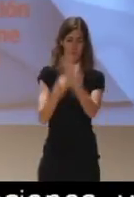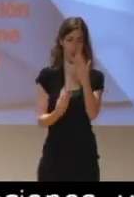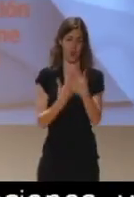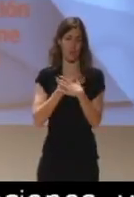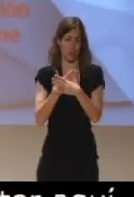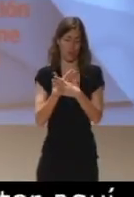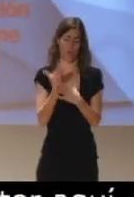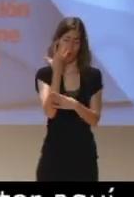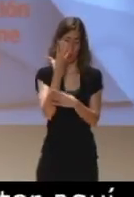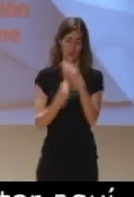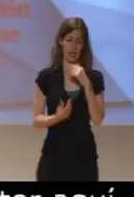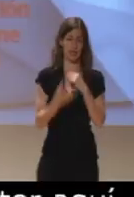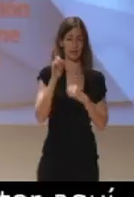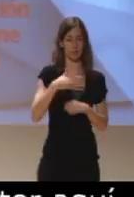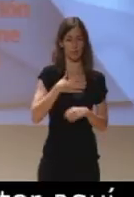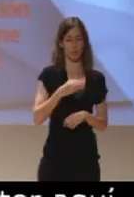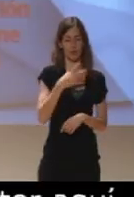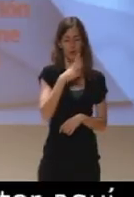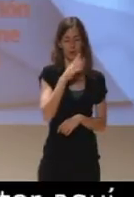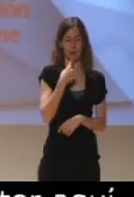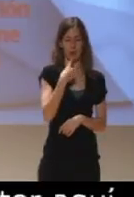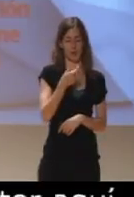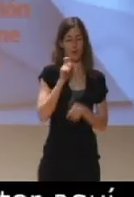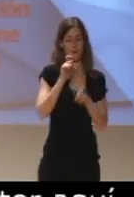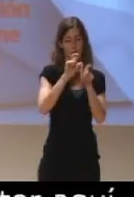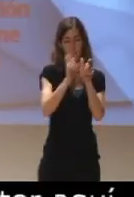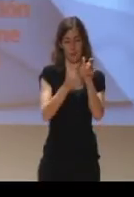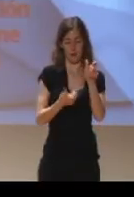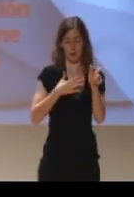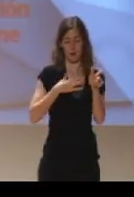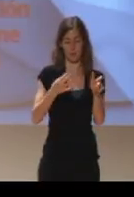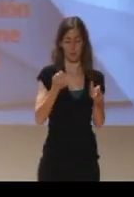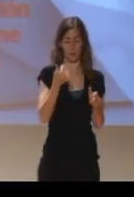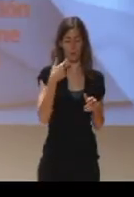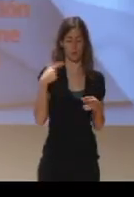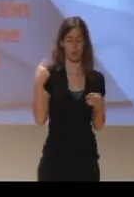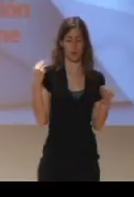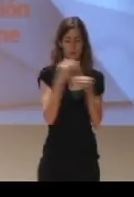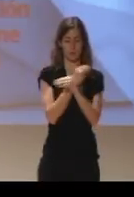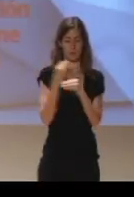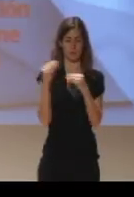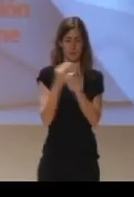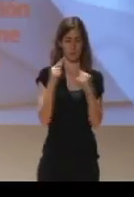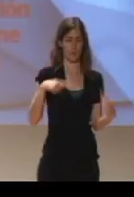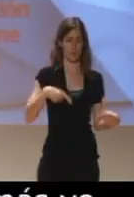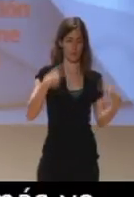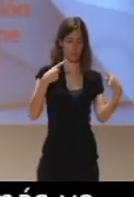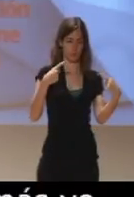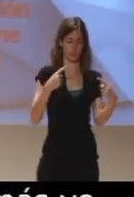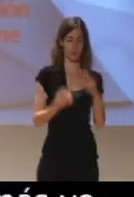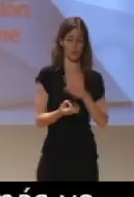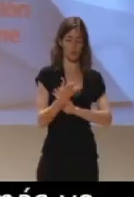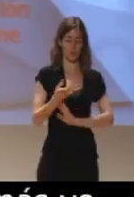work. And maybe this is a bit controversial.